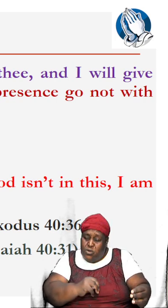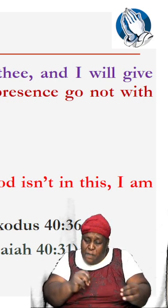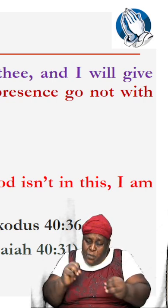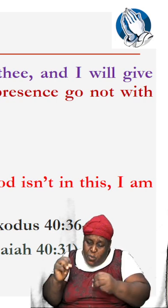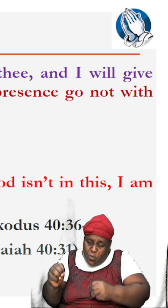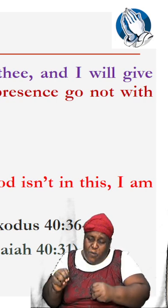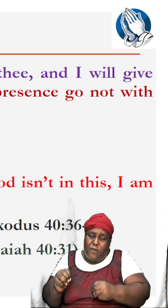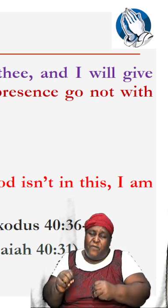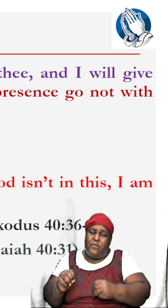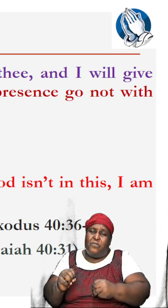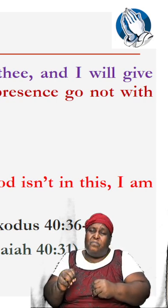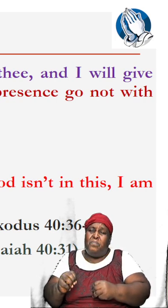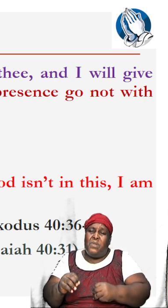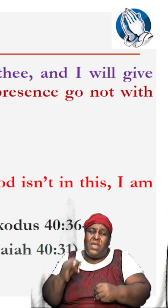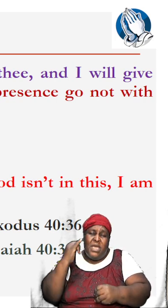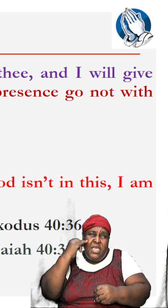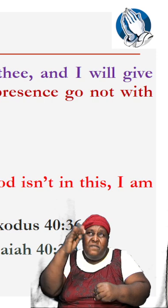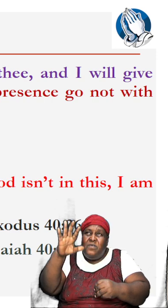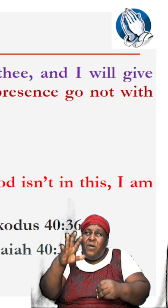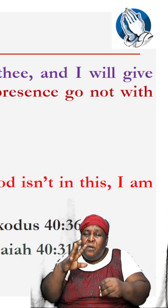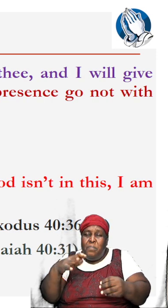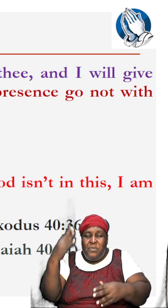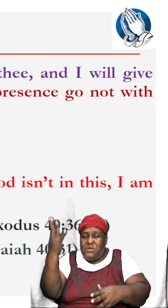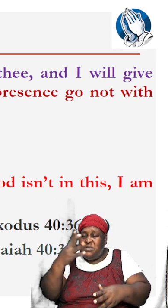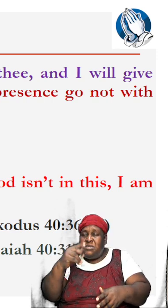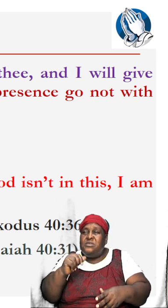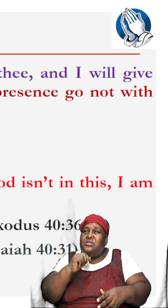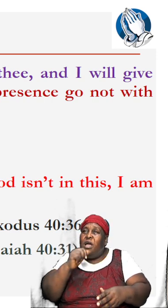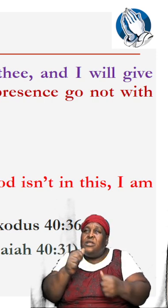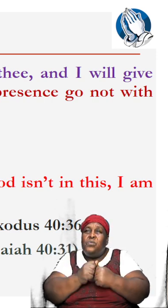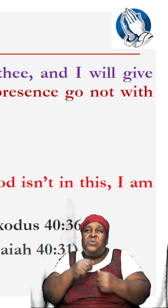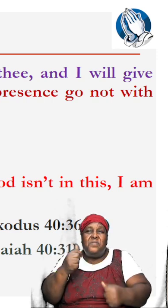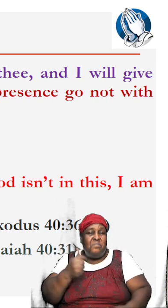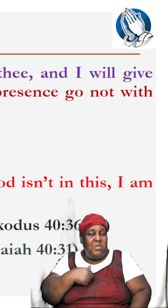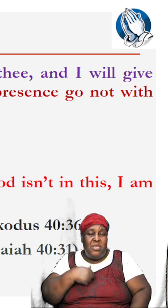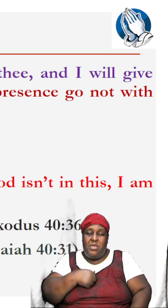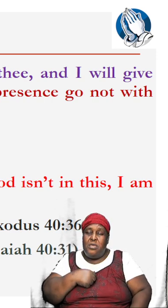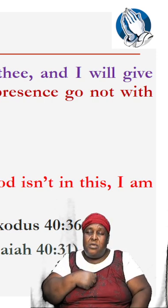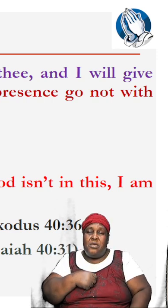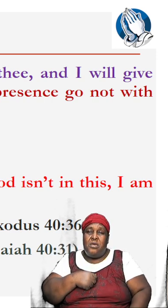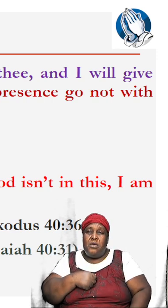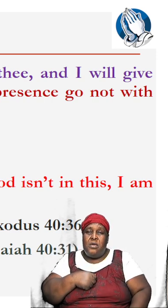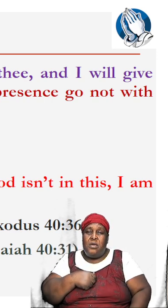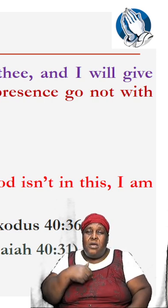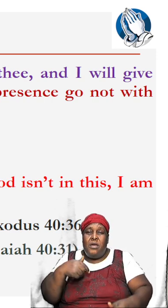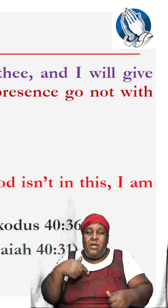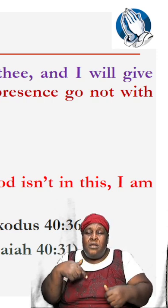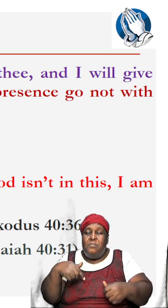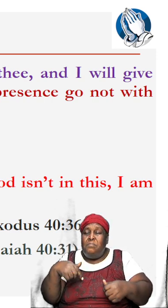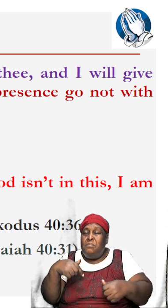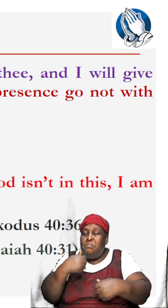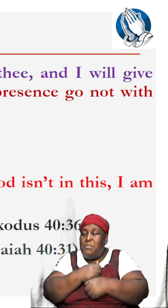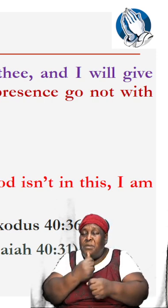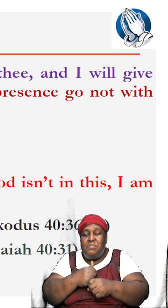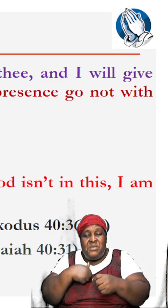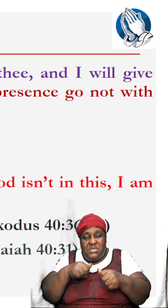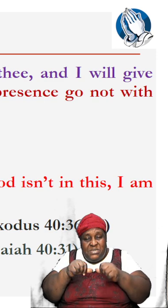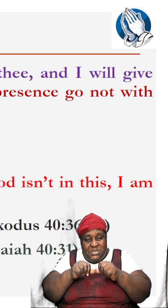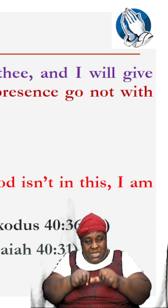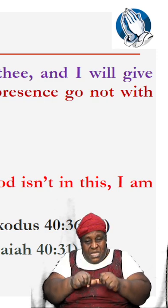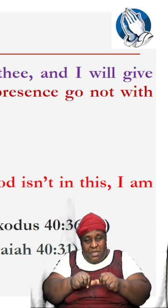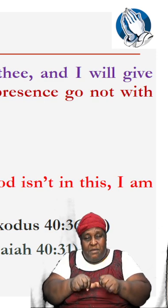then don't make us move from here. Are you willing to not move until God